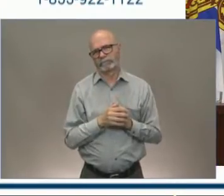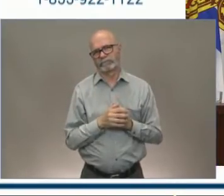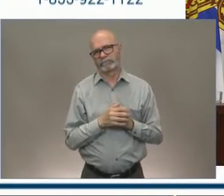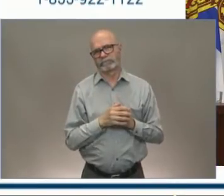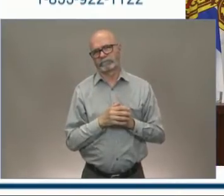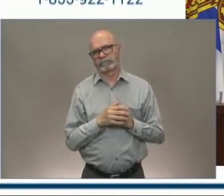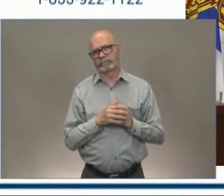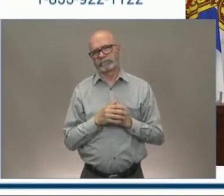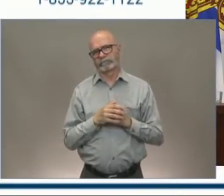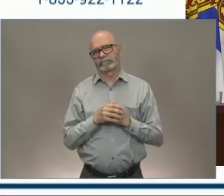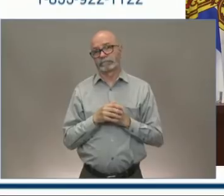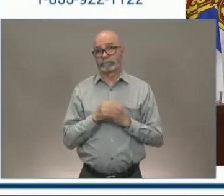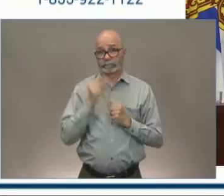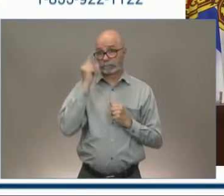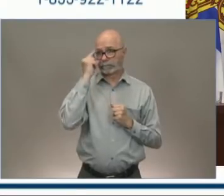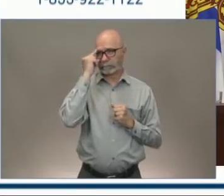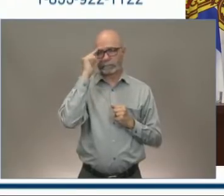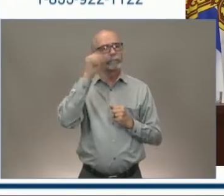Natasha.